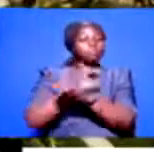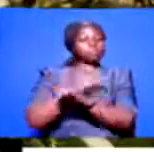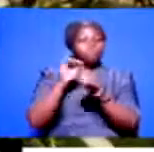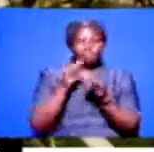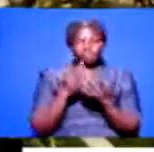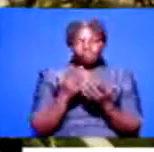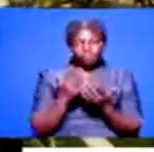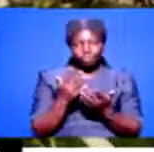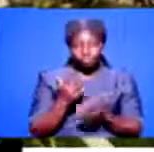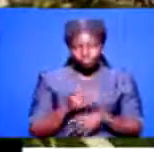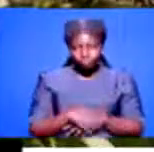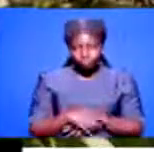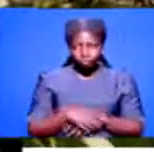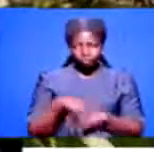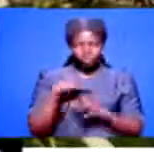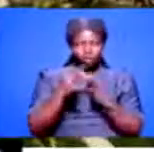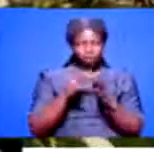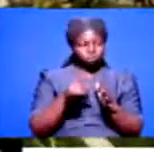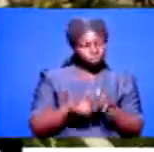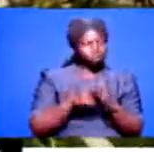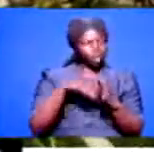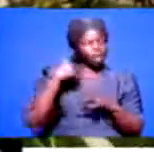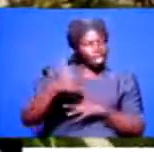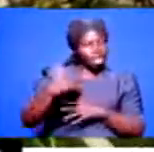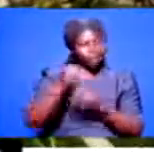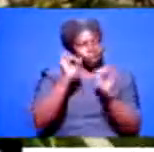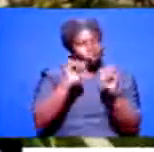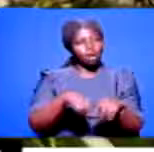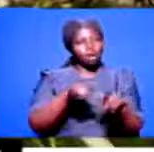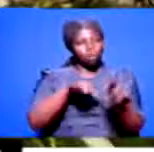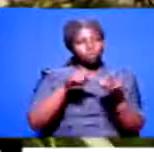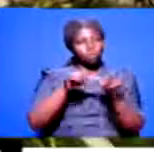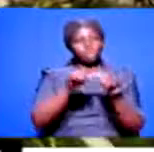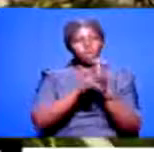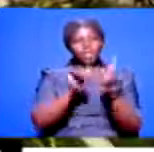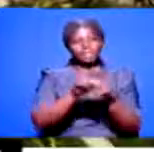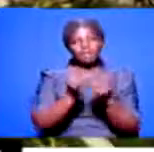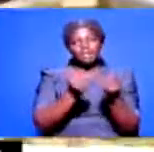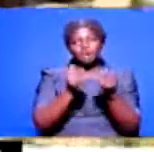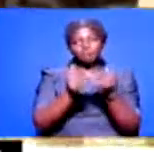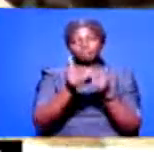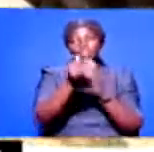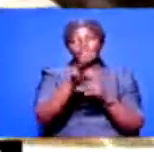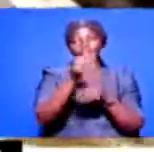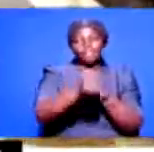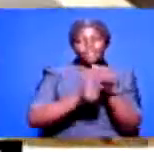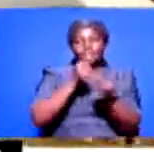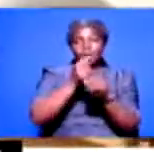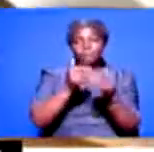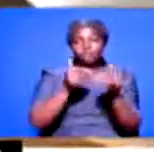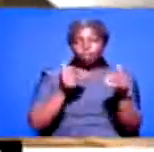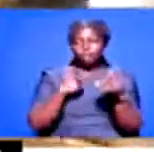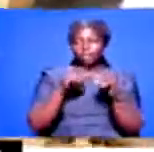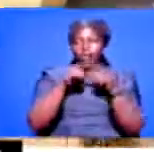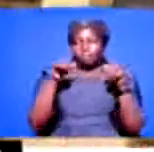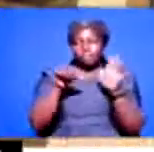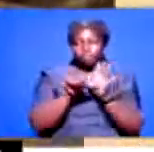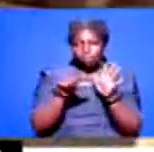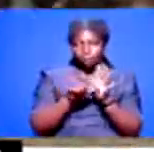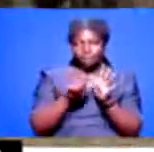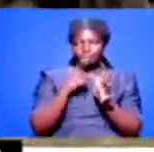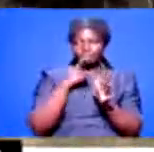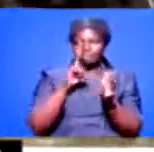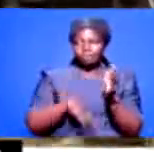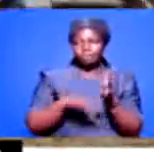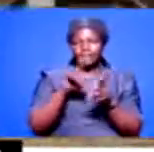regular services, for a period of 5 years before you can really have major overhauls. It is estimated the ban will increase local